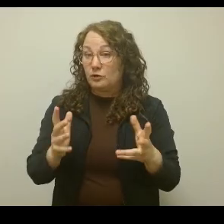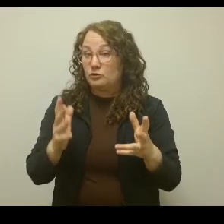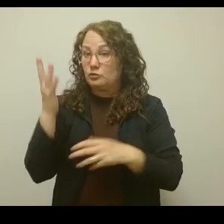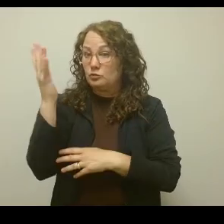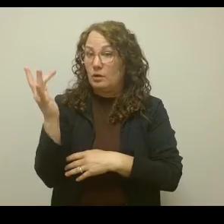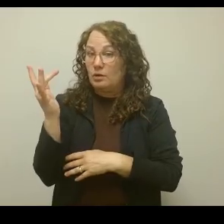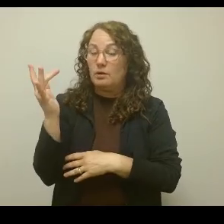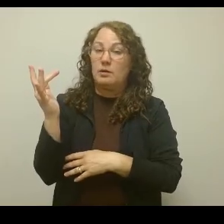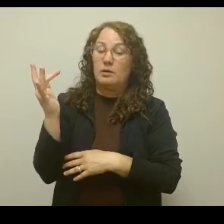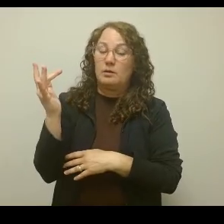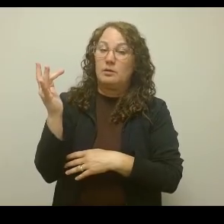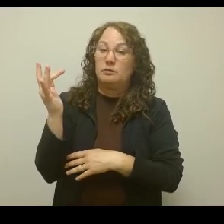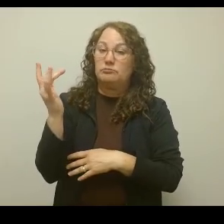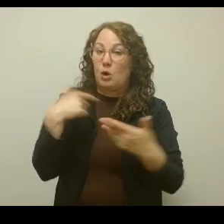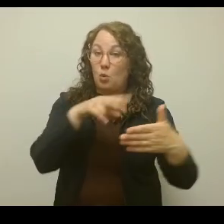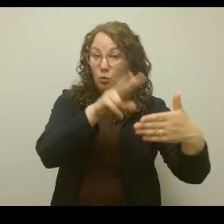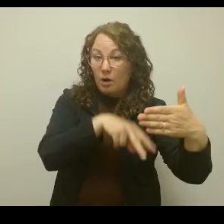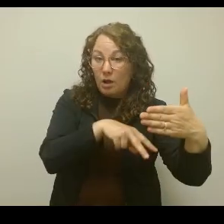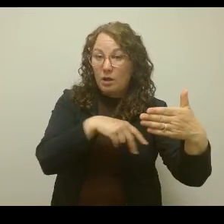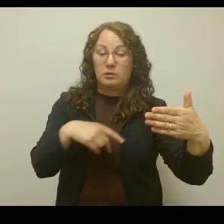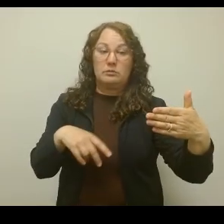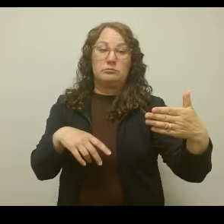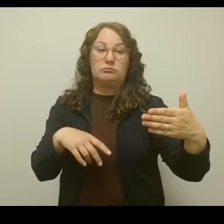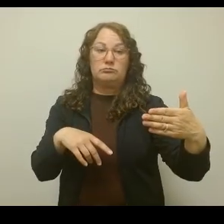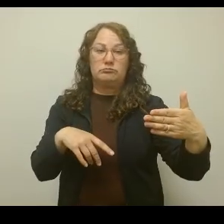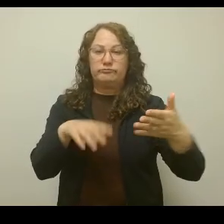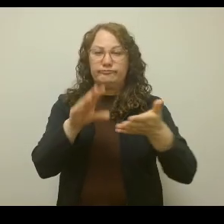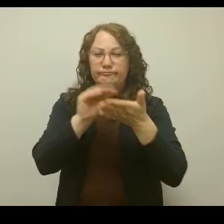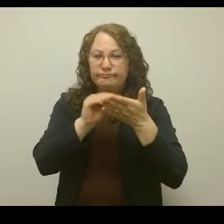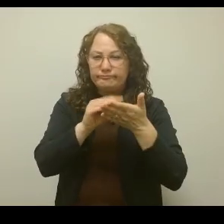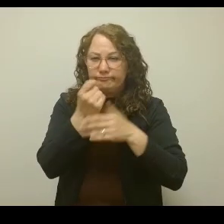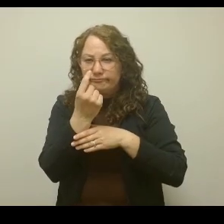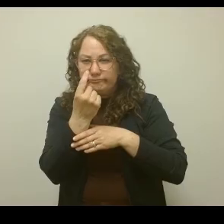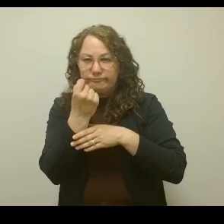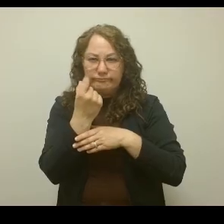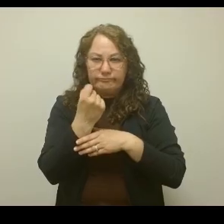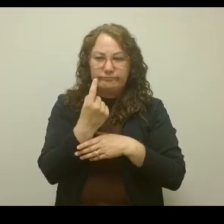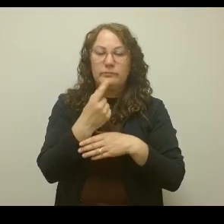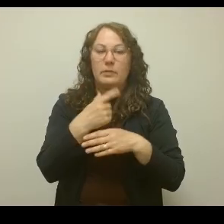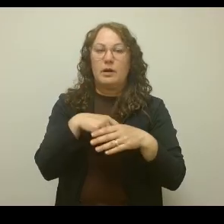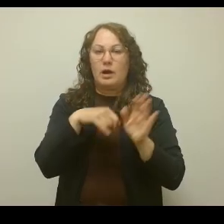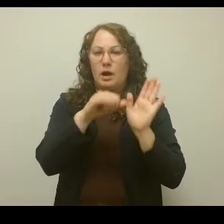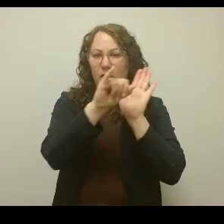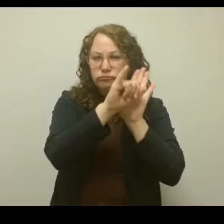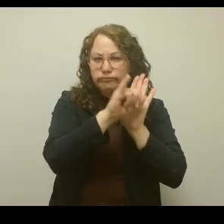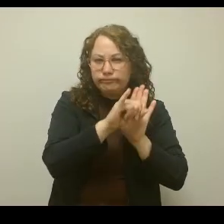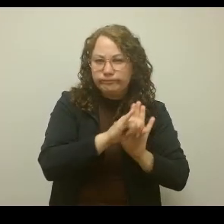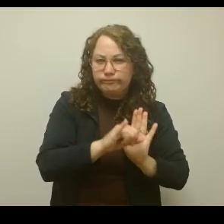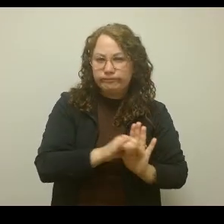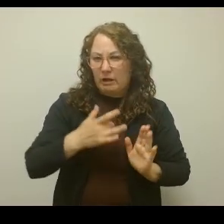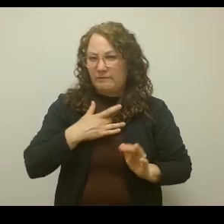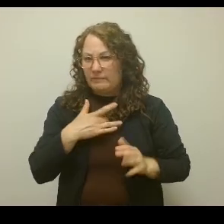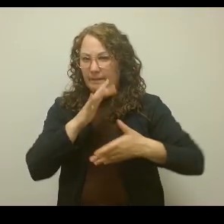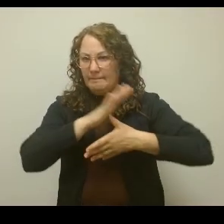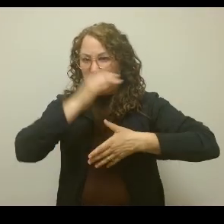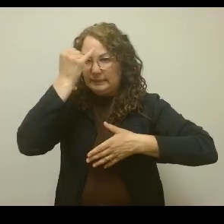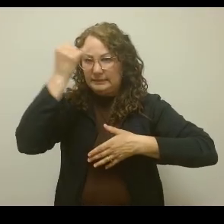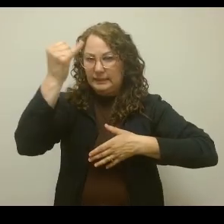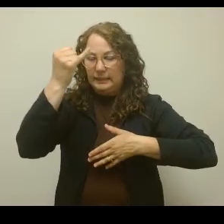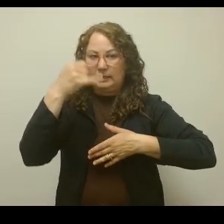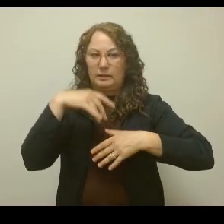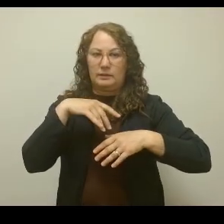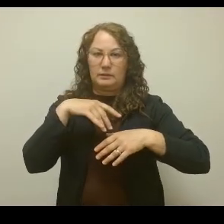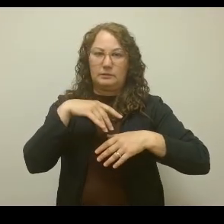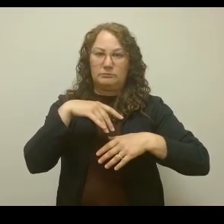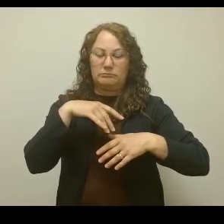we've read the text, we've tried to understand it, we've identified what we feel is the main idea, key